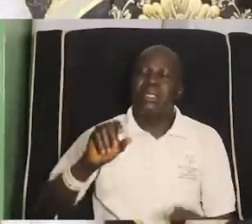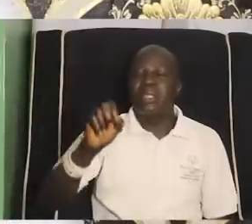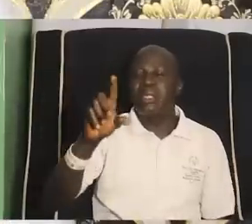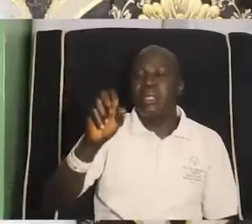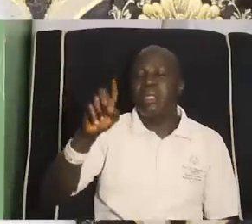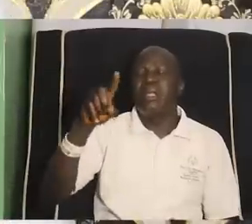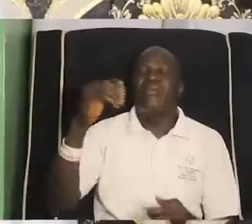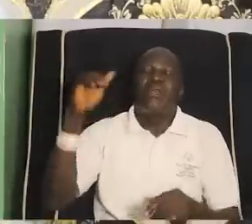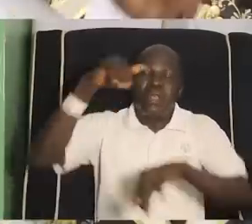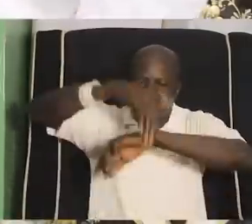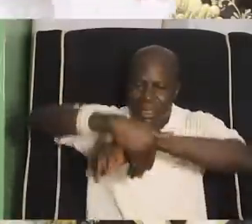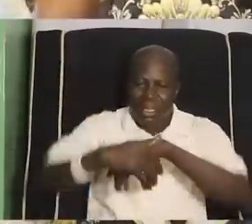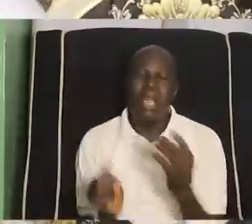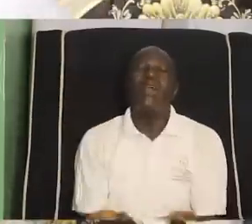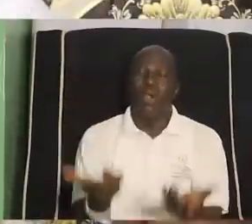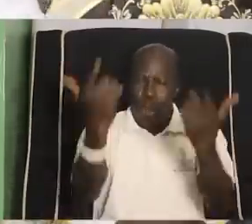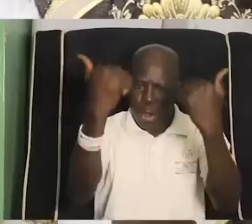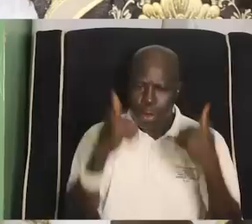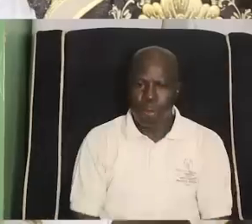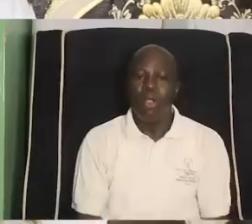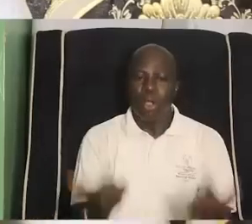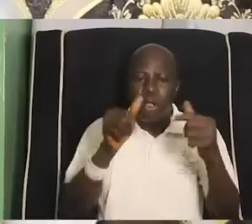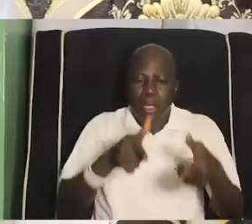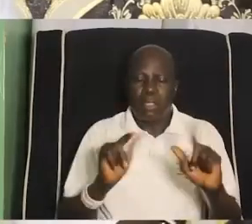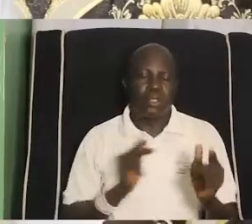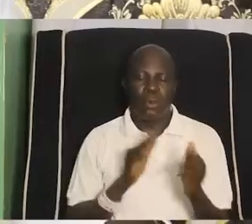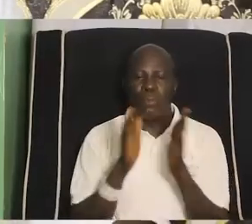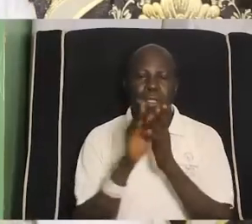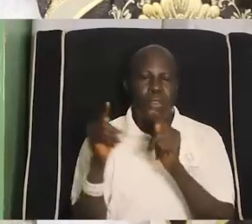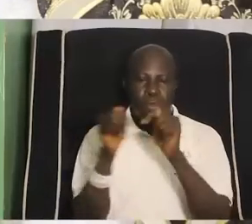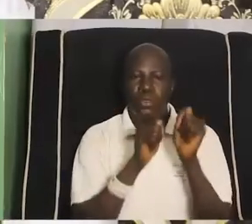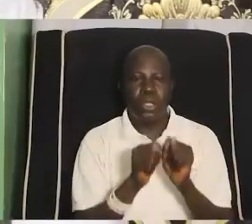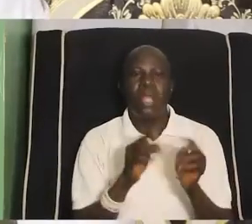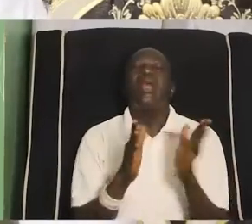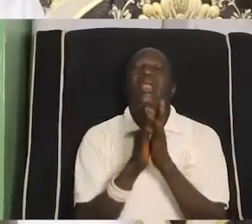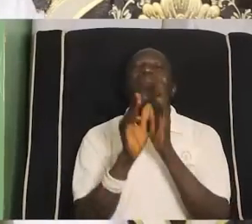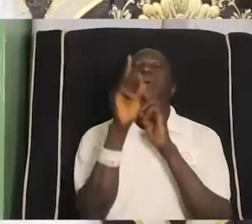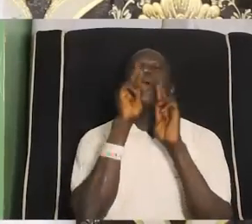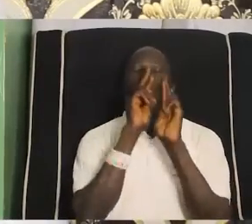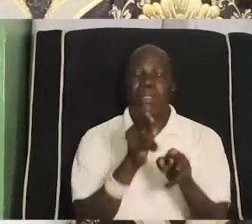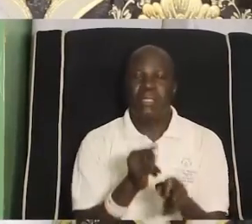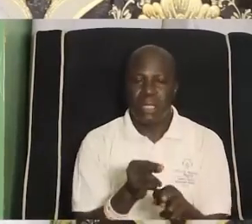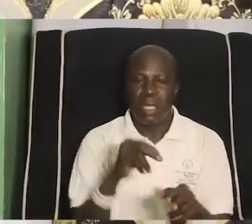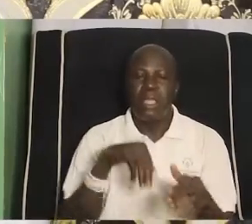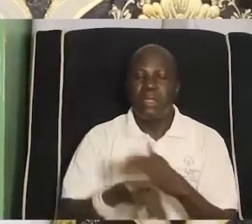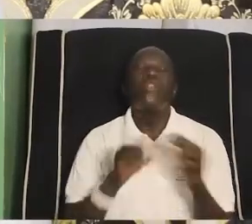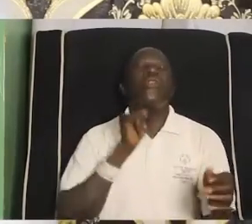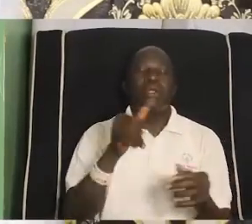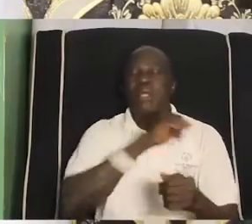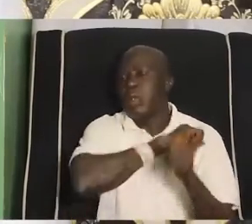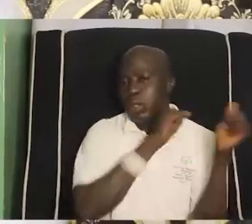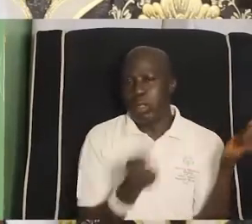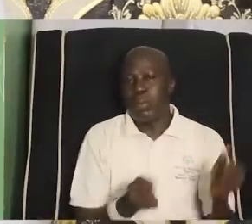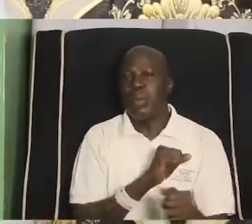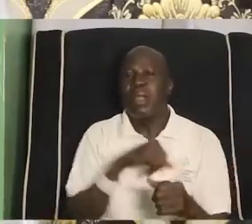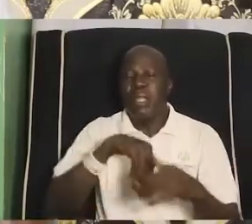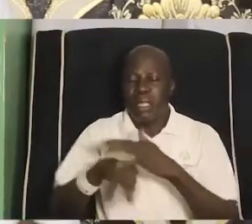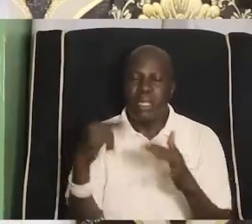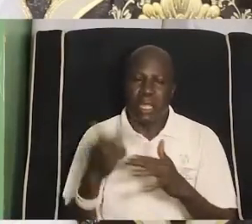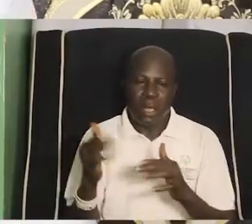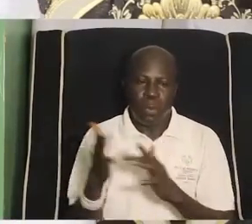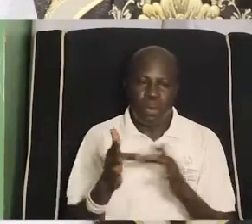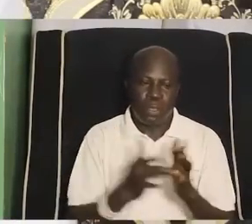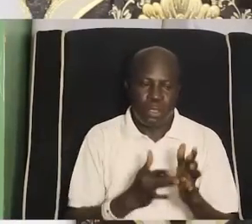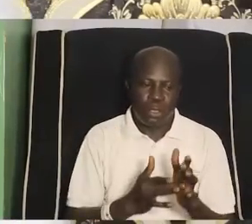Ben, me, my boy. Come. I don't bad. Let us pray. I do a number. His prayer dance. Yebuna yakanda